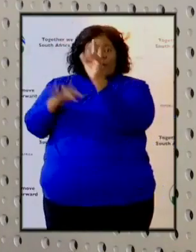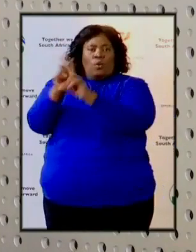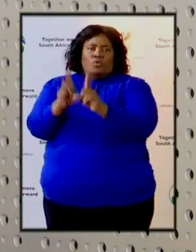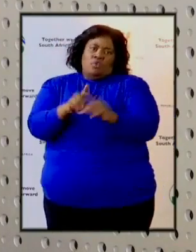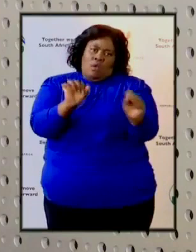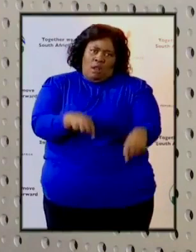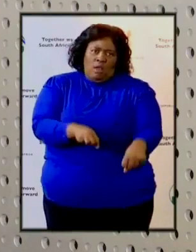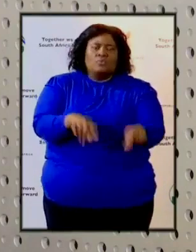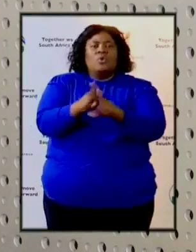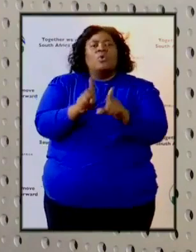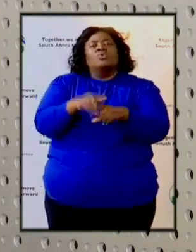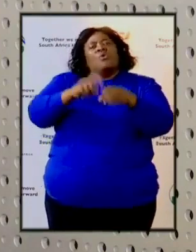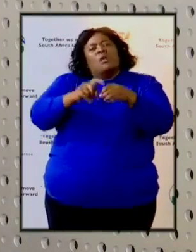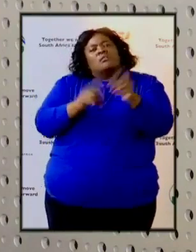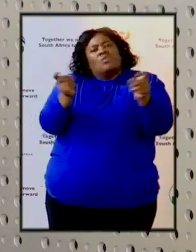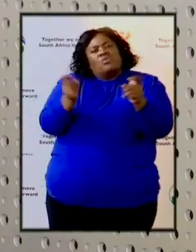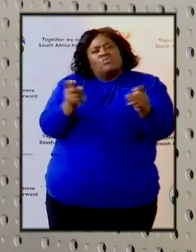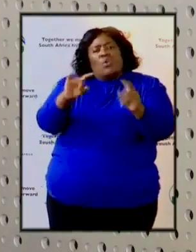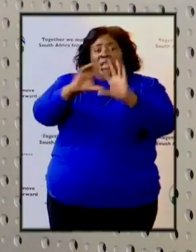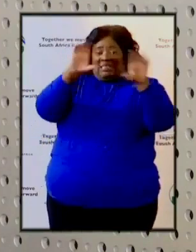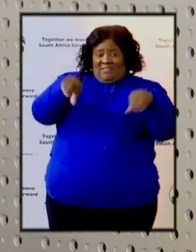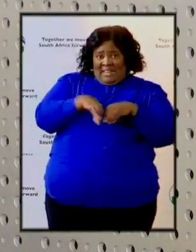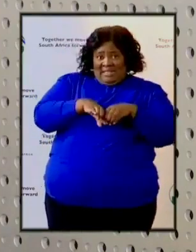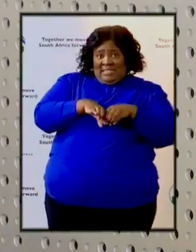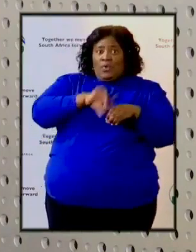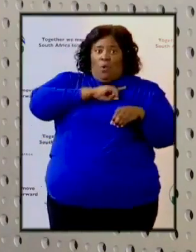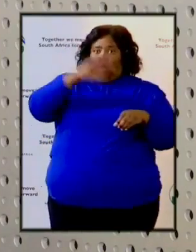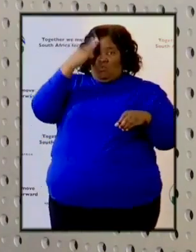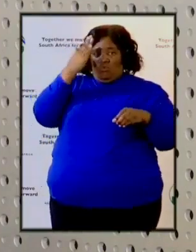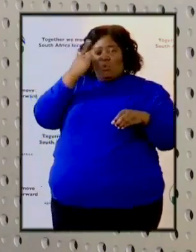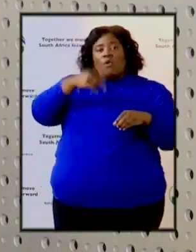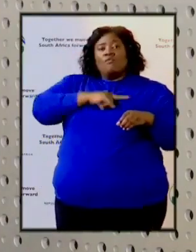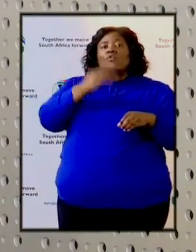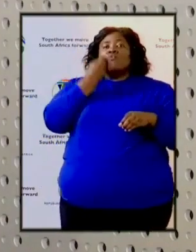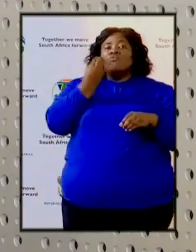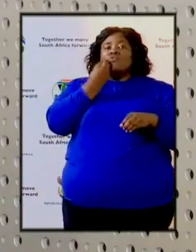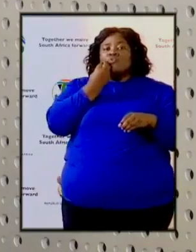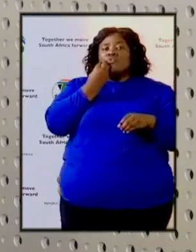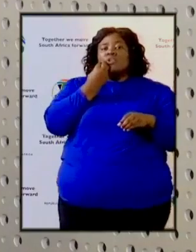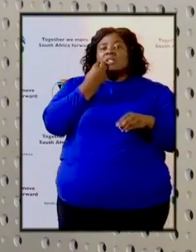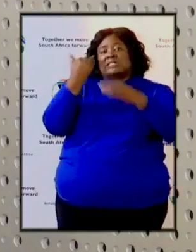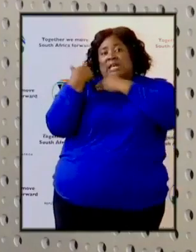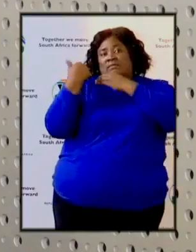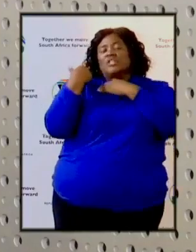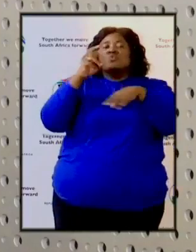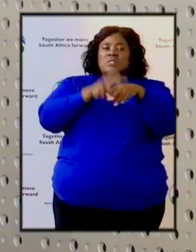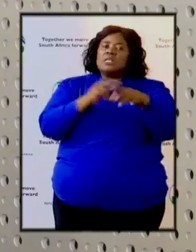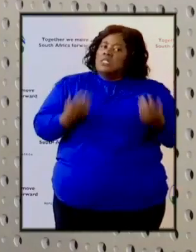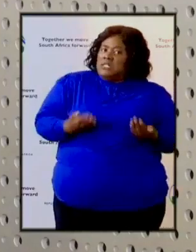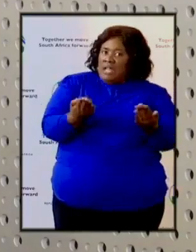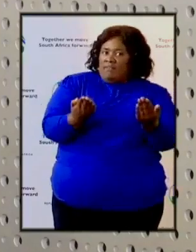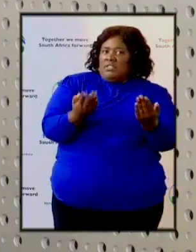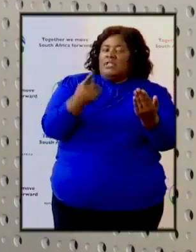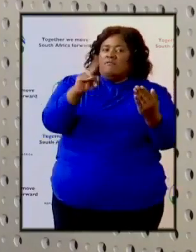certification, and quality control, because as we know that for our food safety, we do need those services to